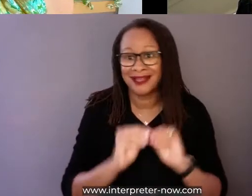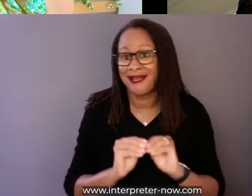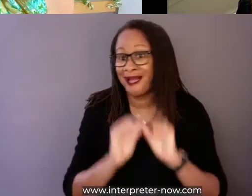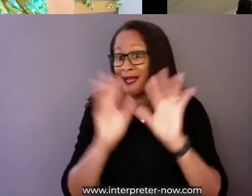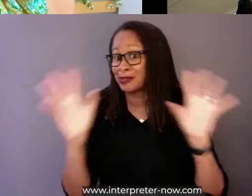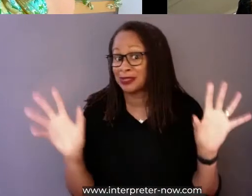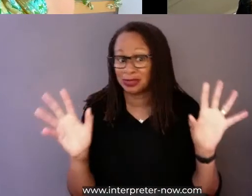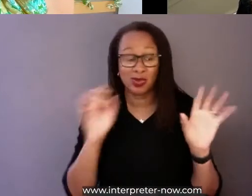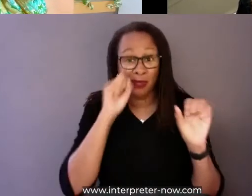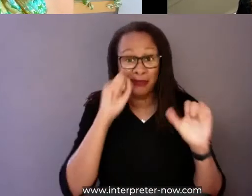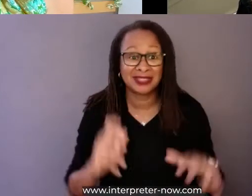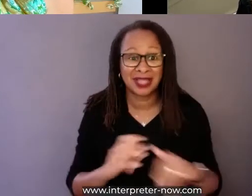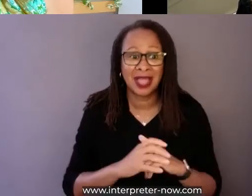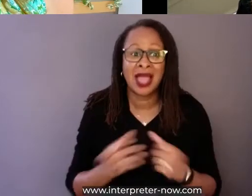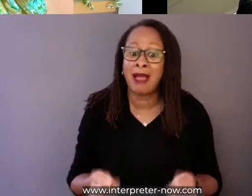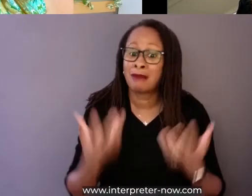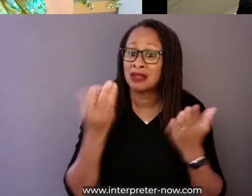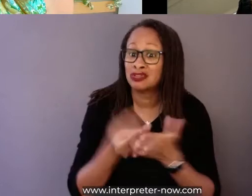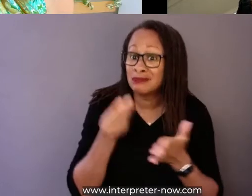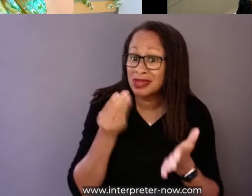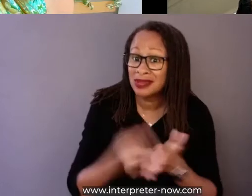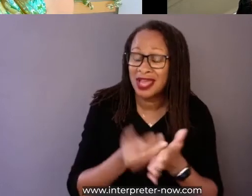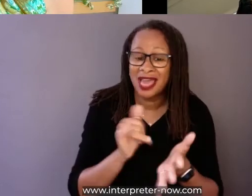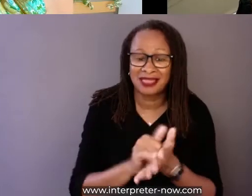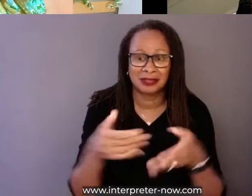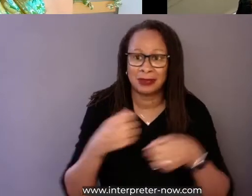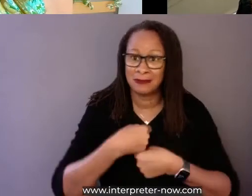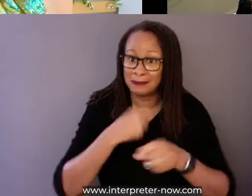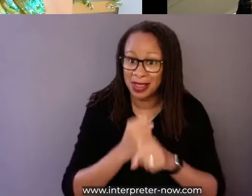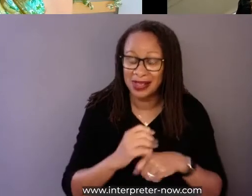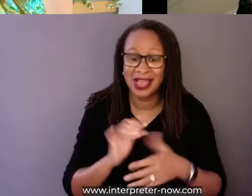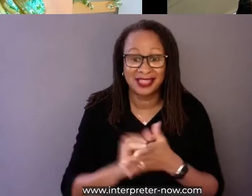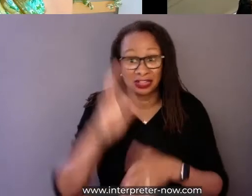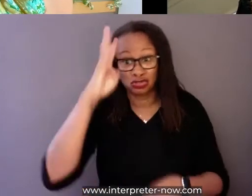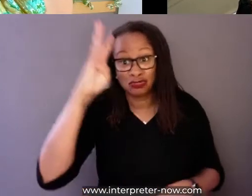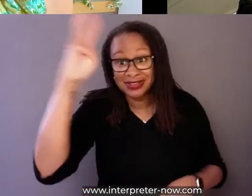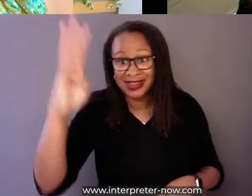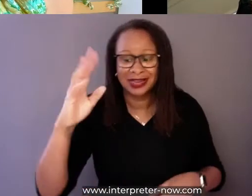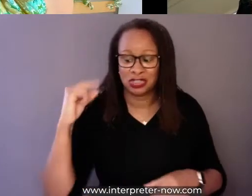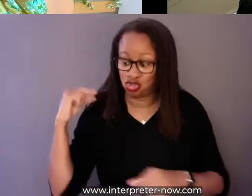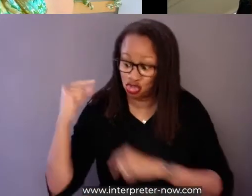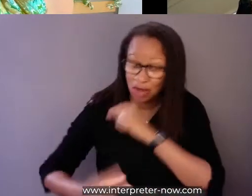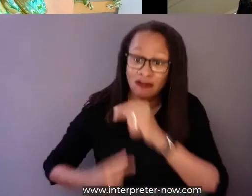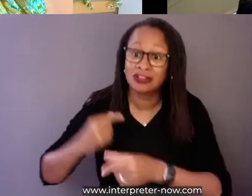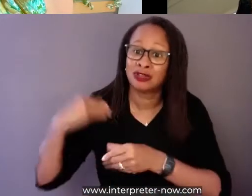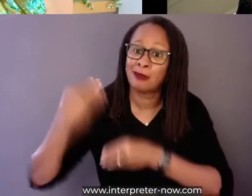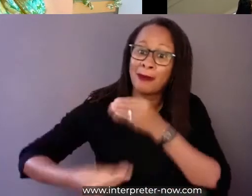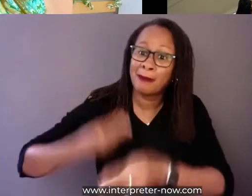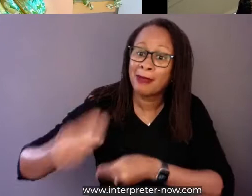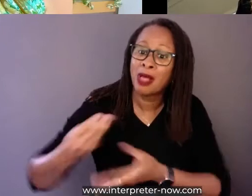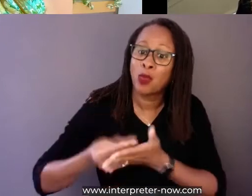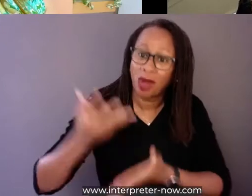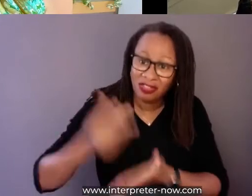absolutely phenomenal. The amount of money that has been generated, that has created generational wealth for many,